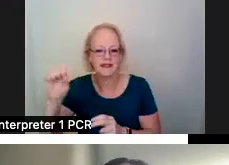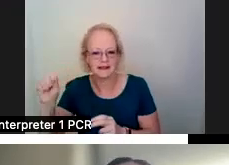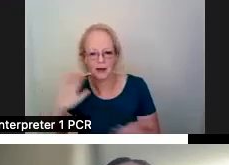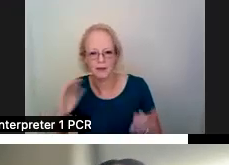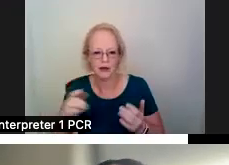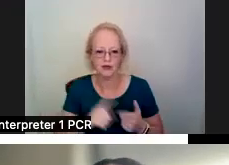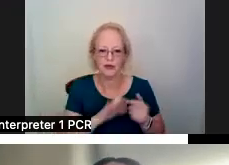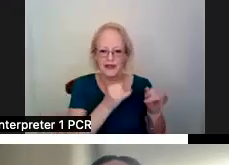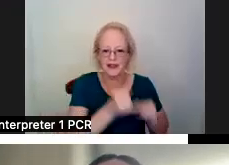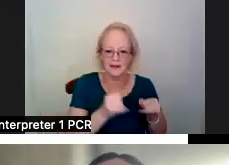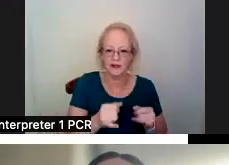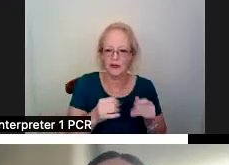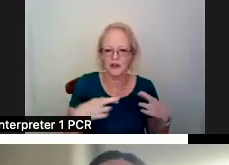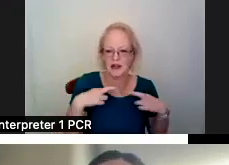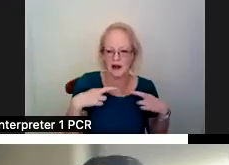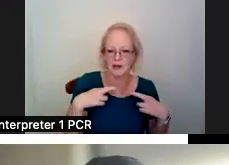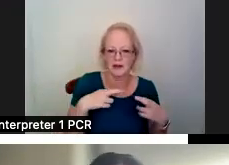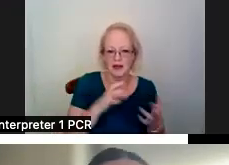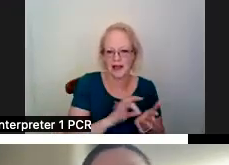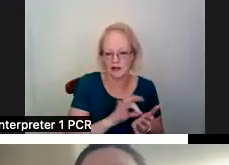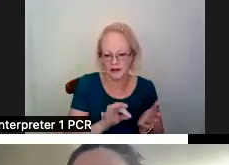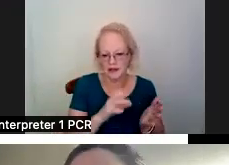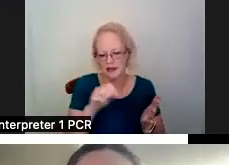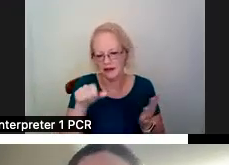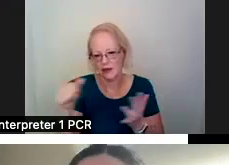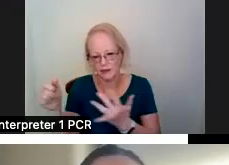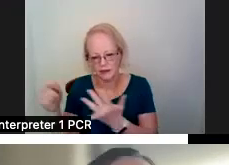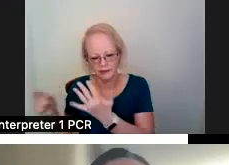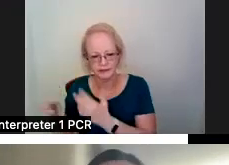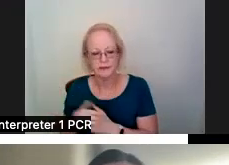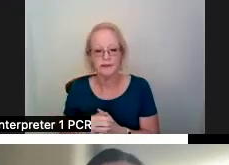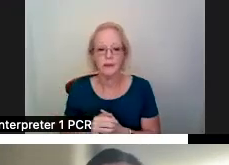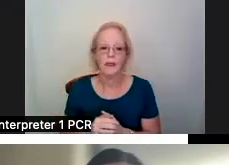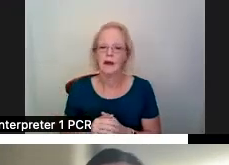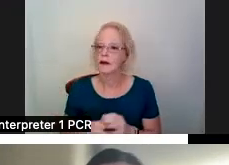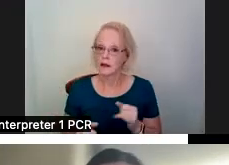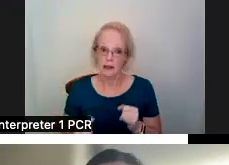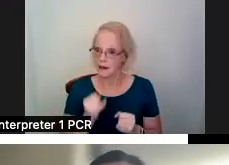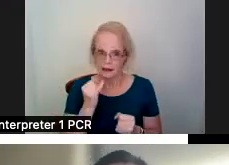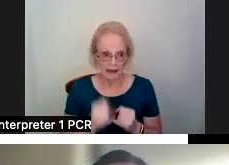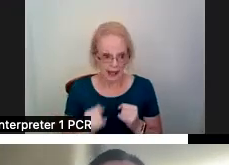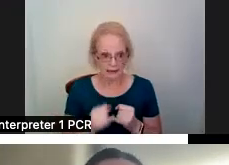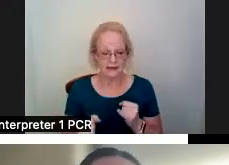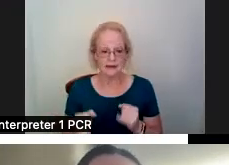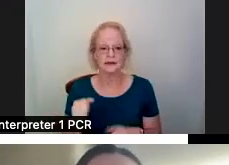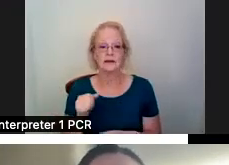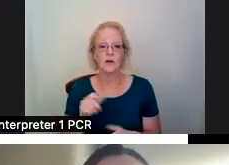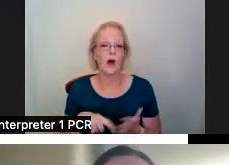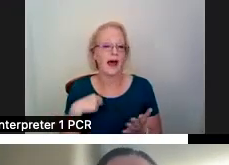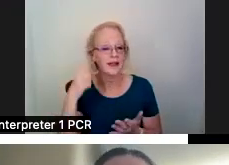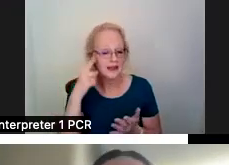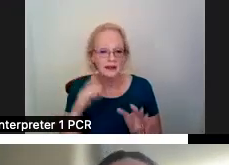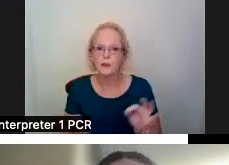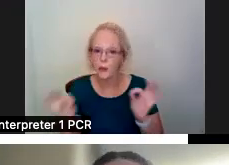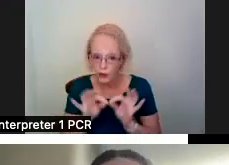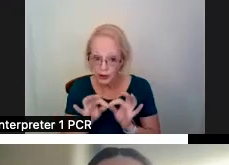account space and the 401k space. Lastly, last factor that I think is important to